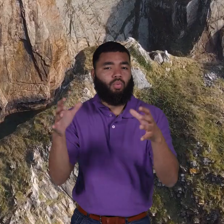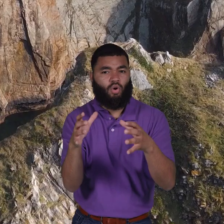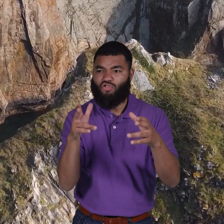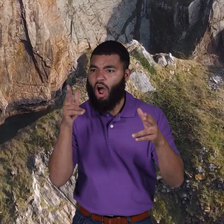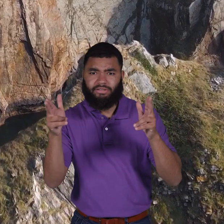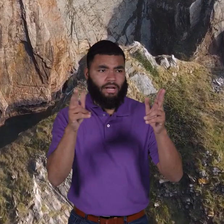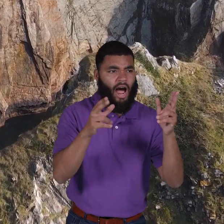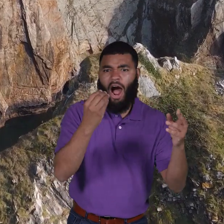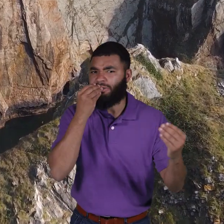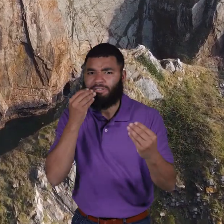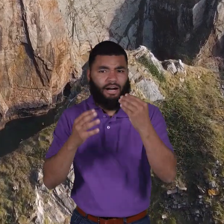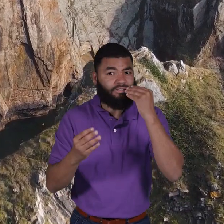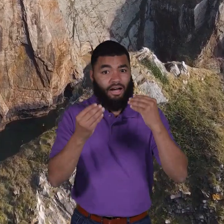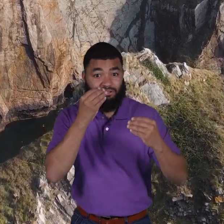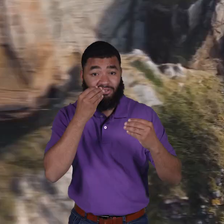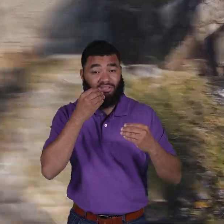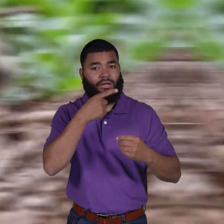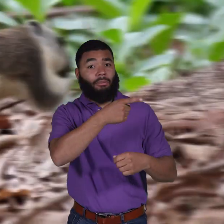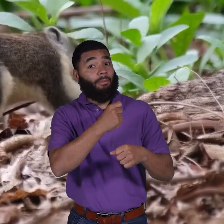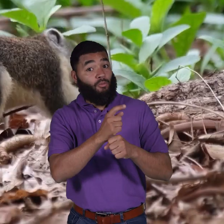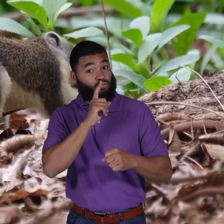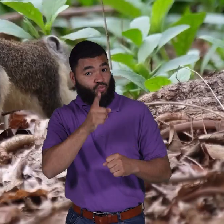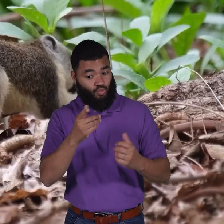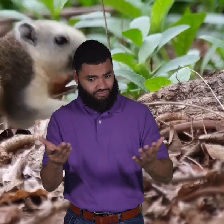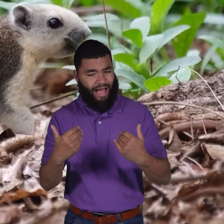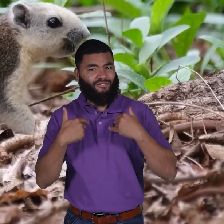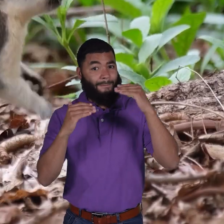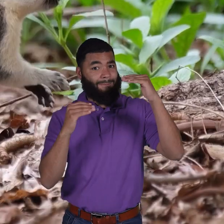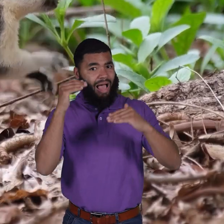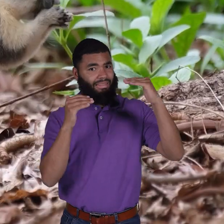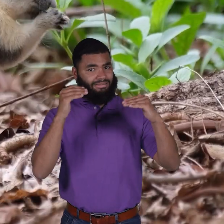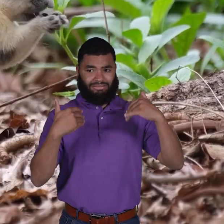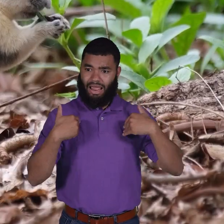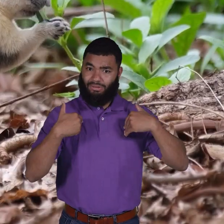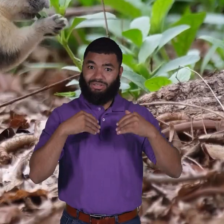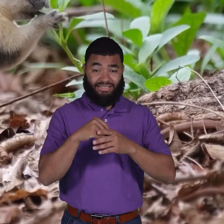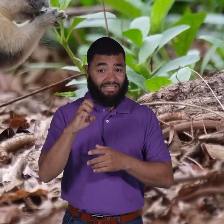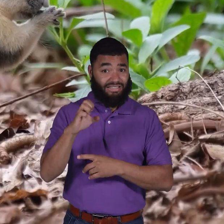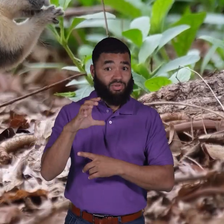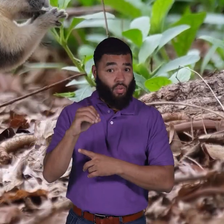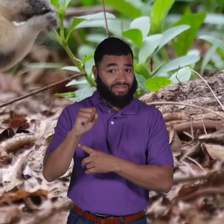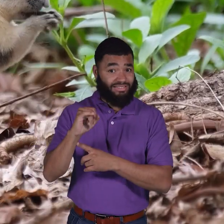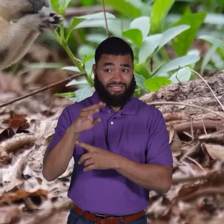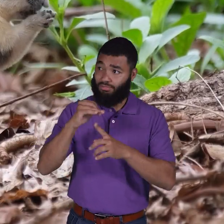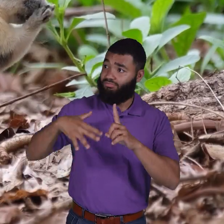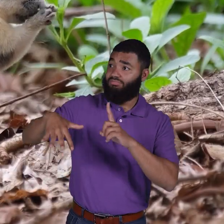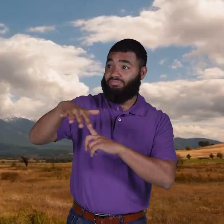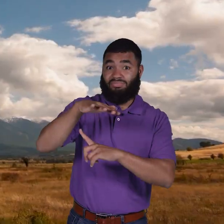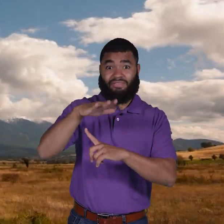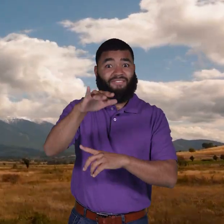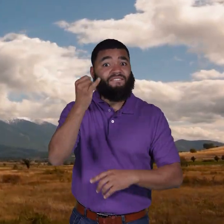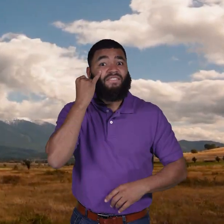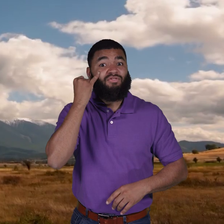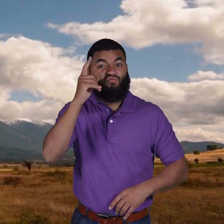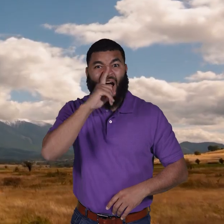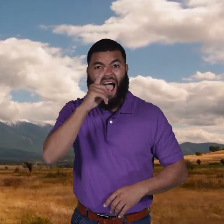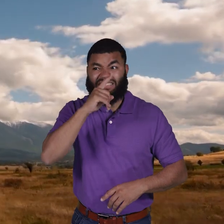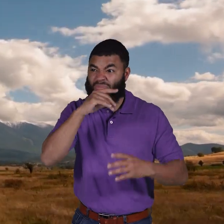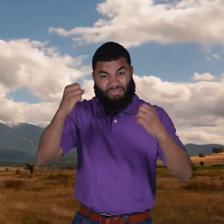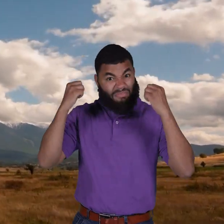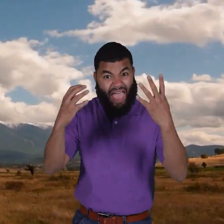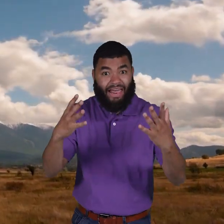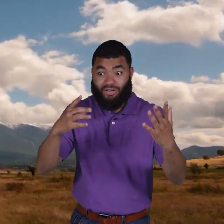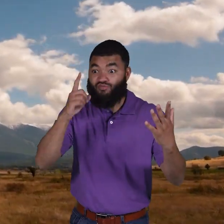maintain balance in the ecosystem. If there are too many rodents, they would eat too many plants, which would affect the